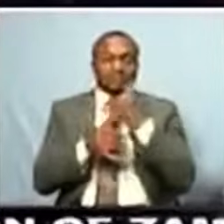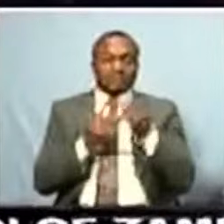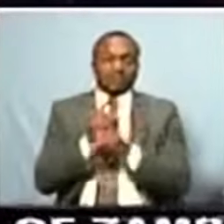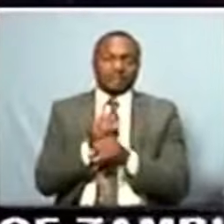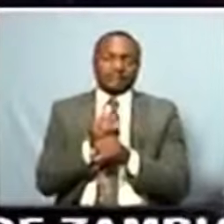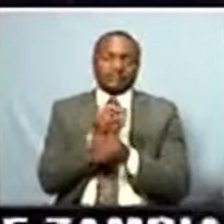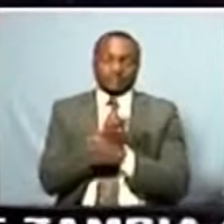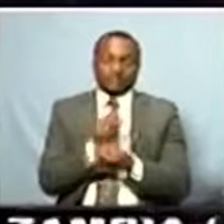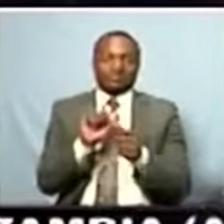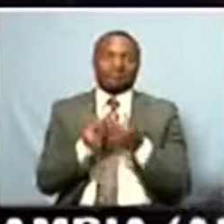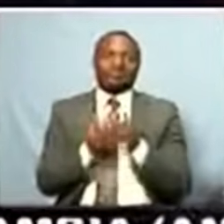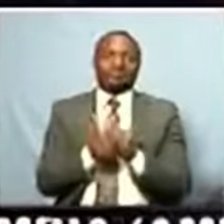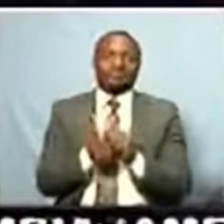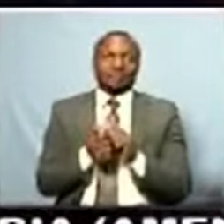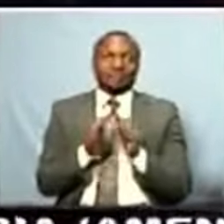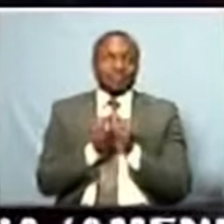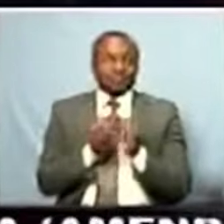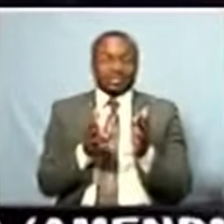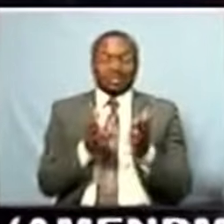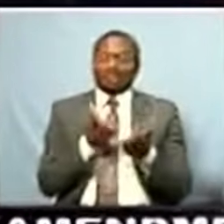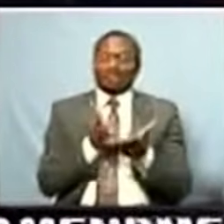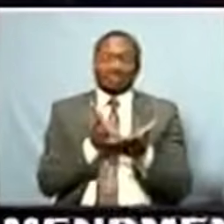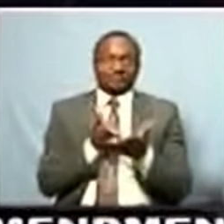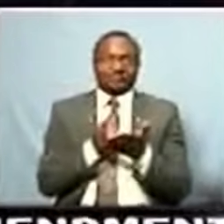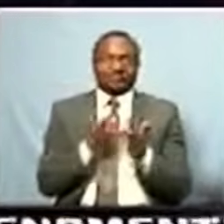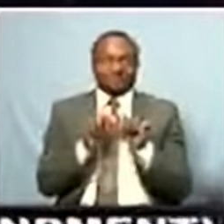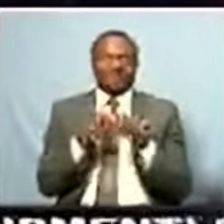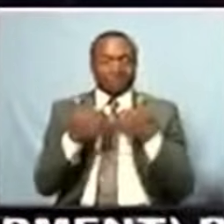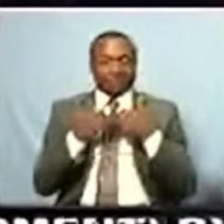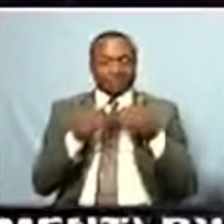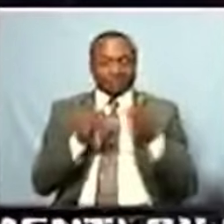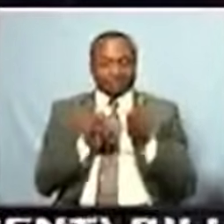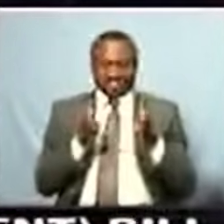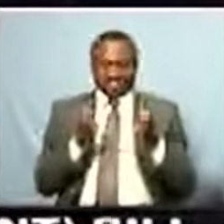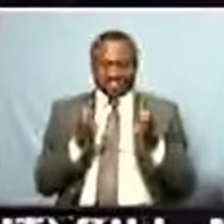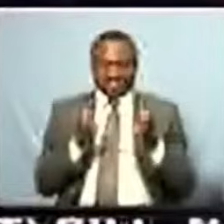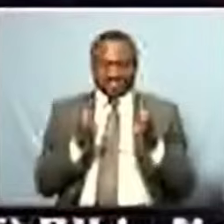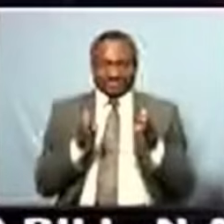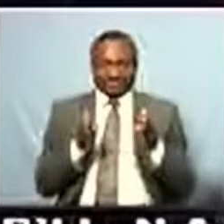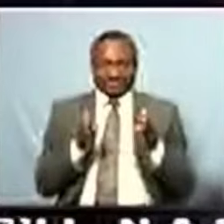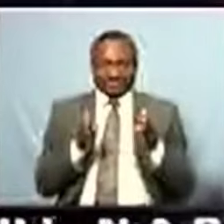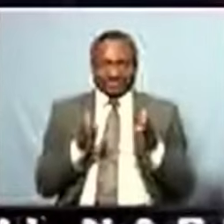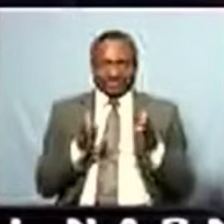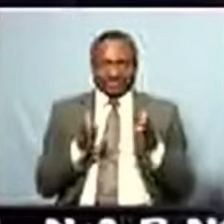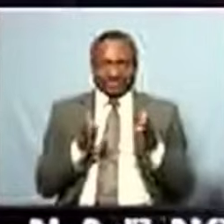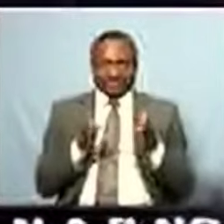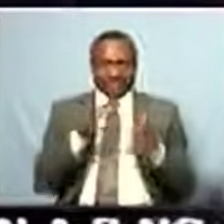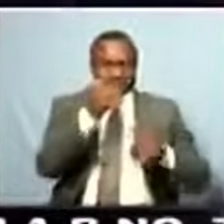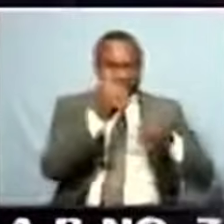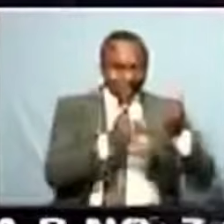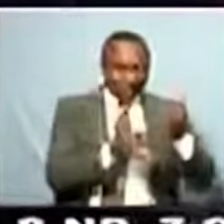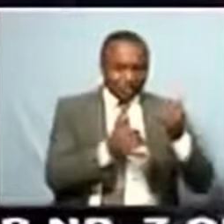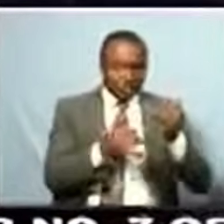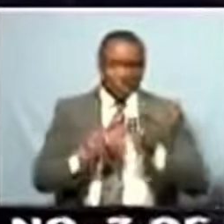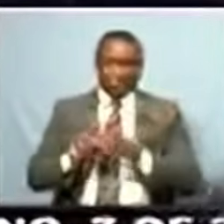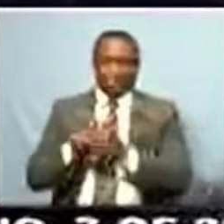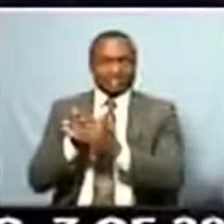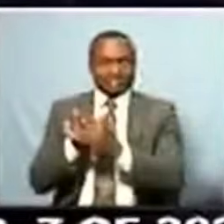problem, without which we will still have a gap, either at the end or at the